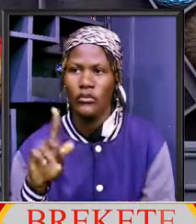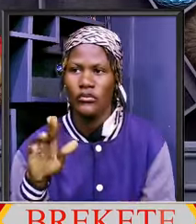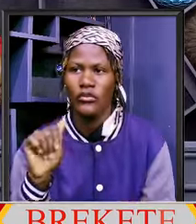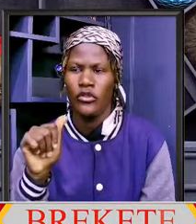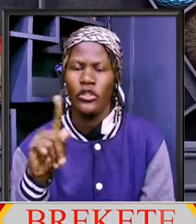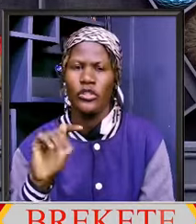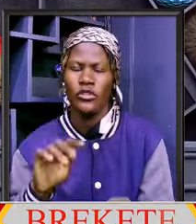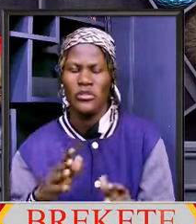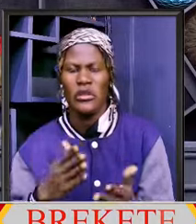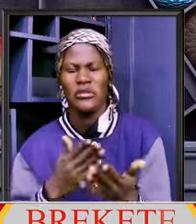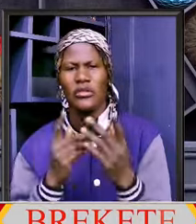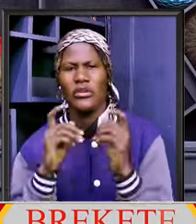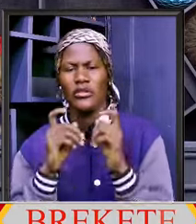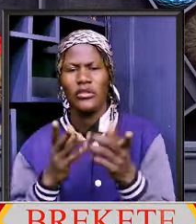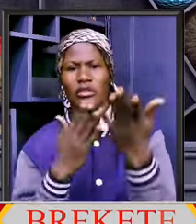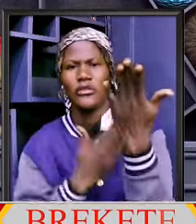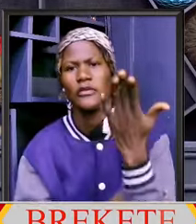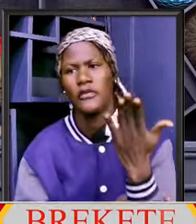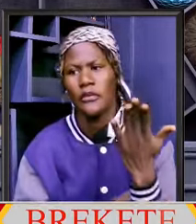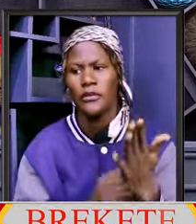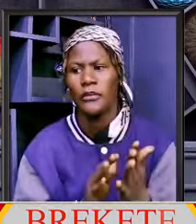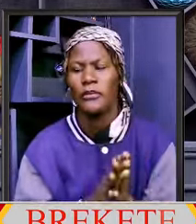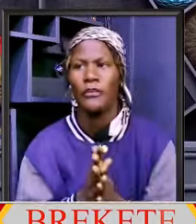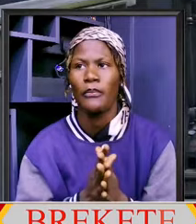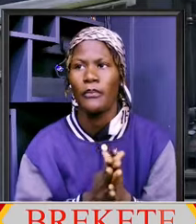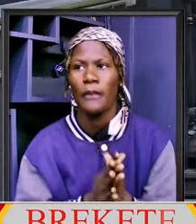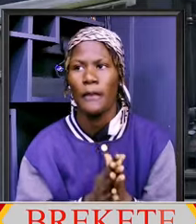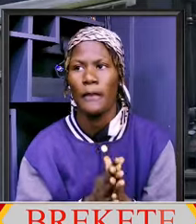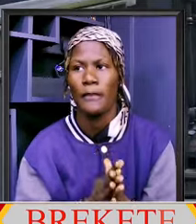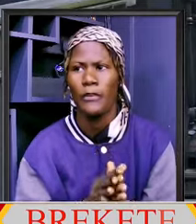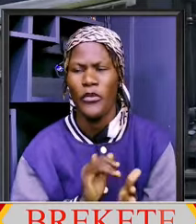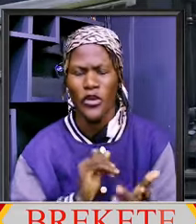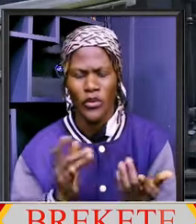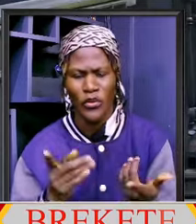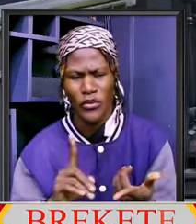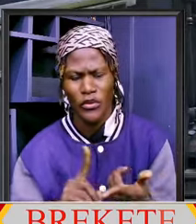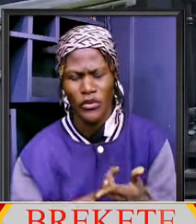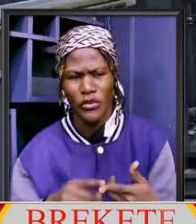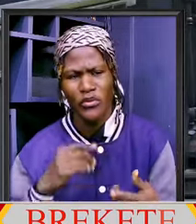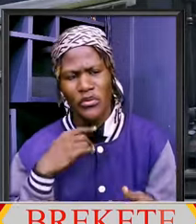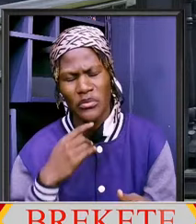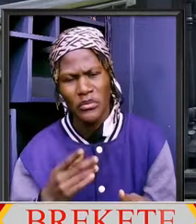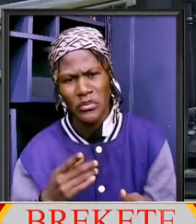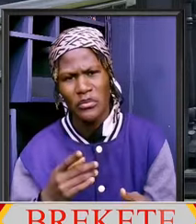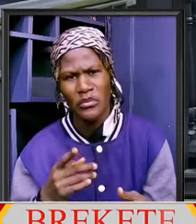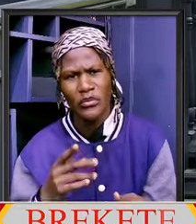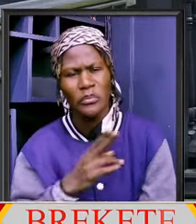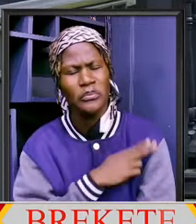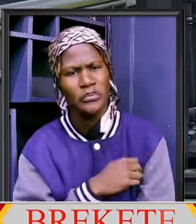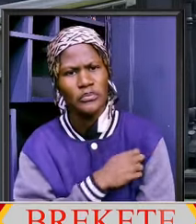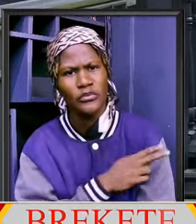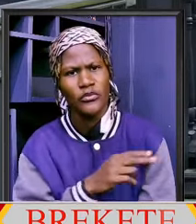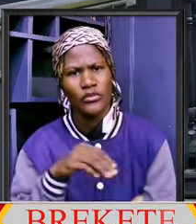God. Thank you, sir. Now, I be want to suggest one hospital for Kaduna.